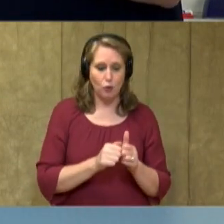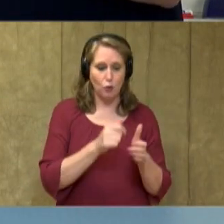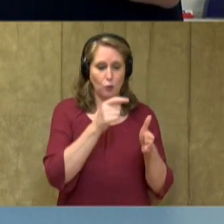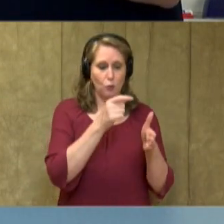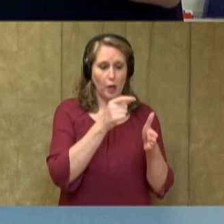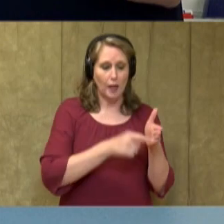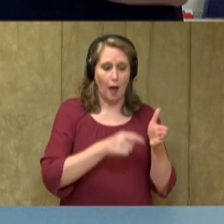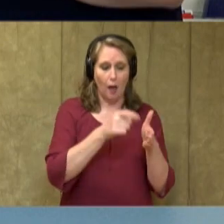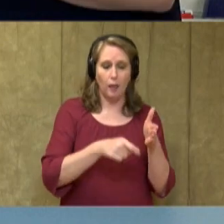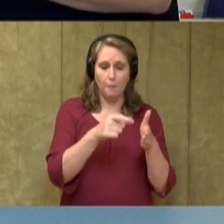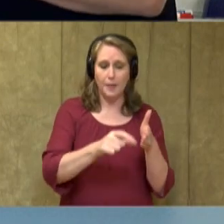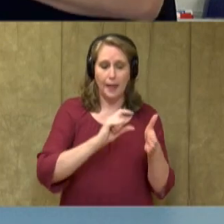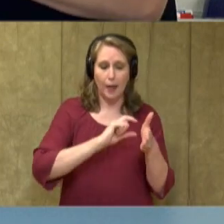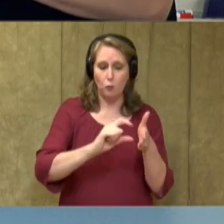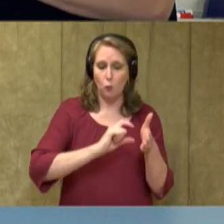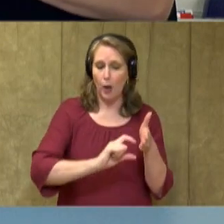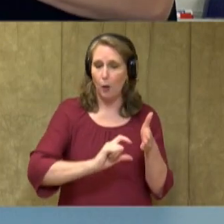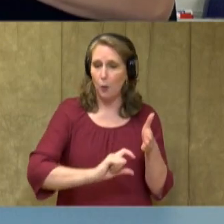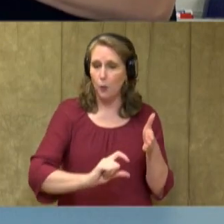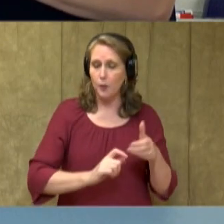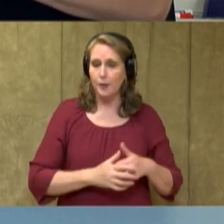and rows.